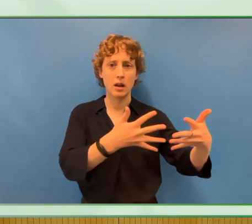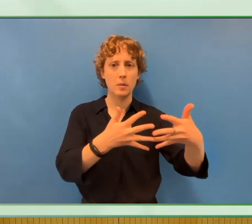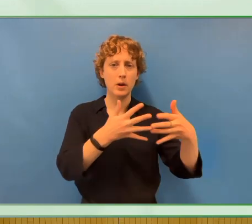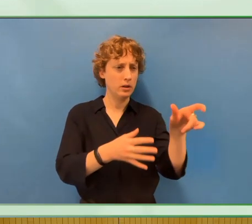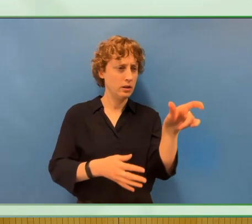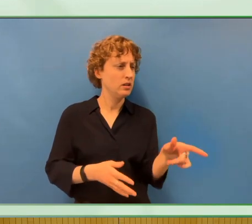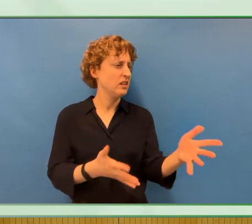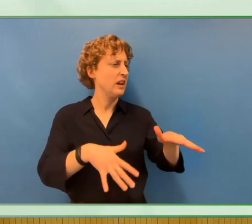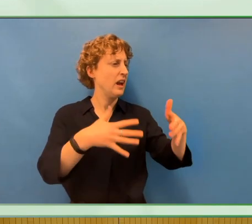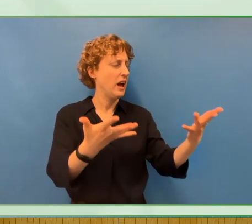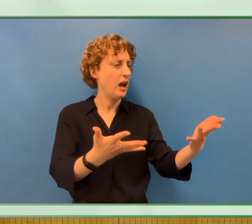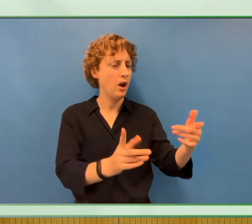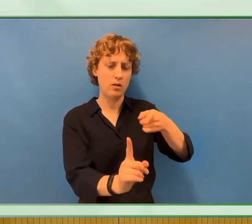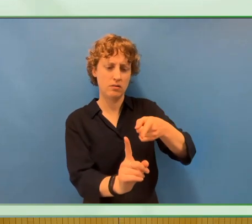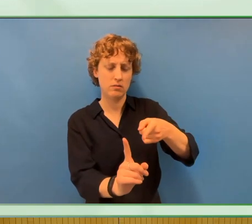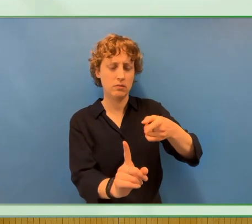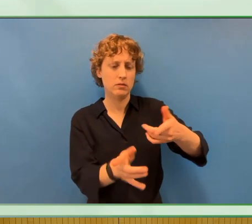historically oppressed groups.